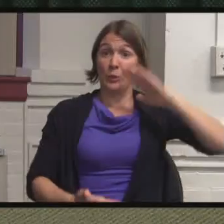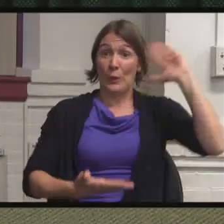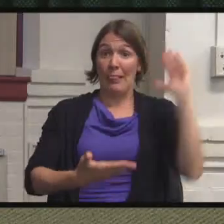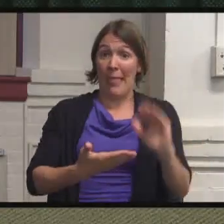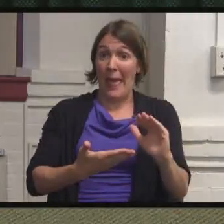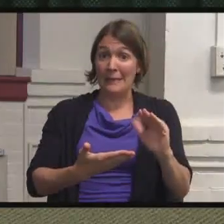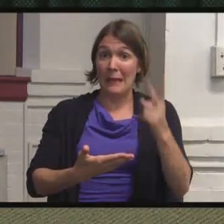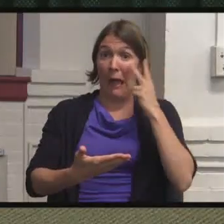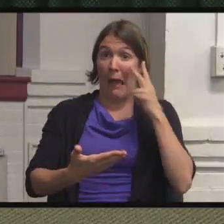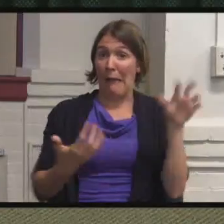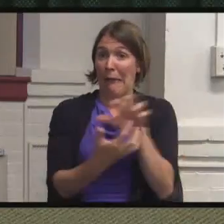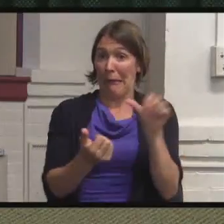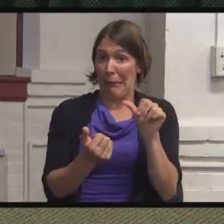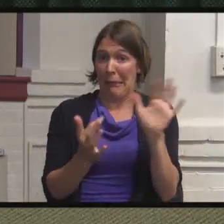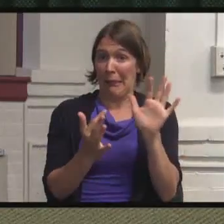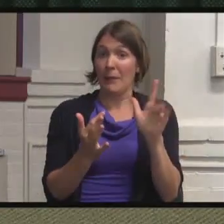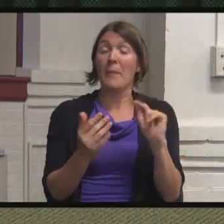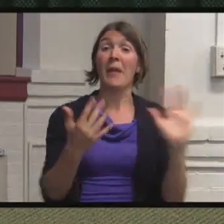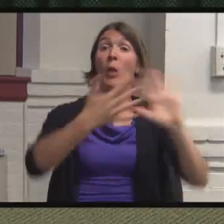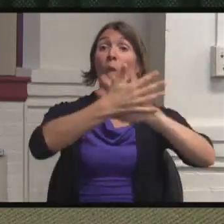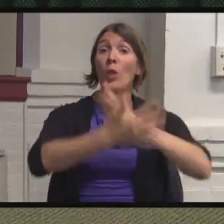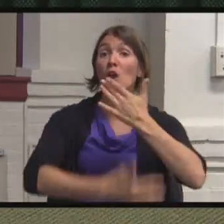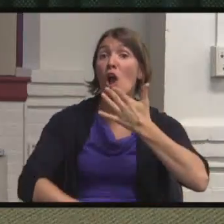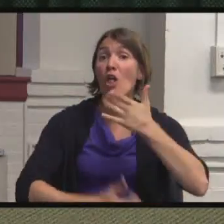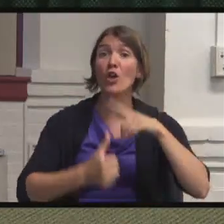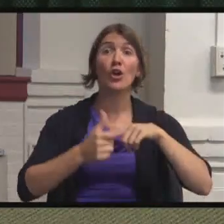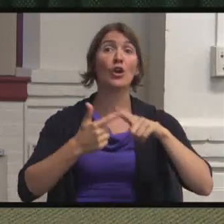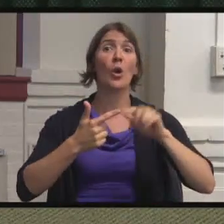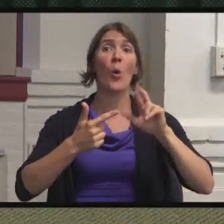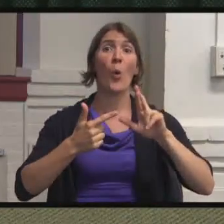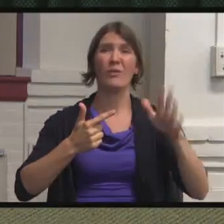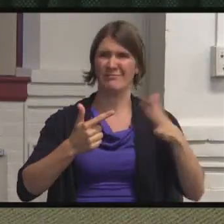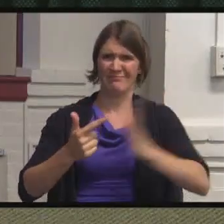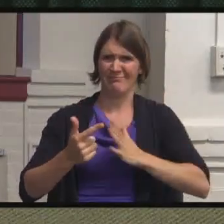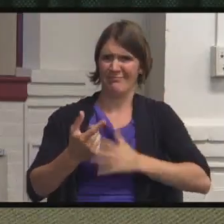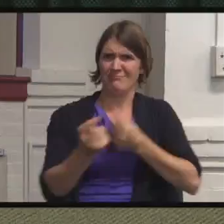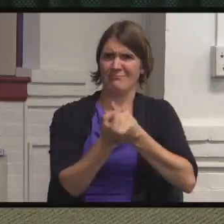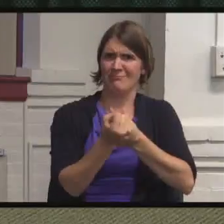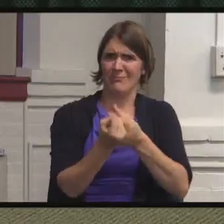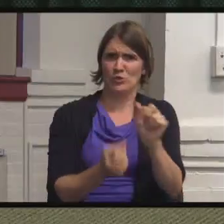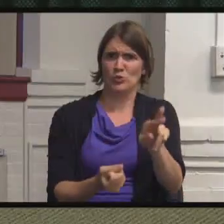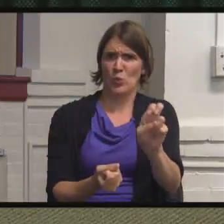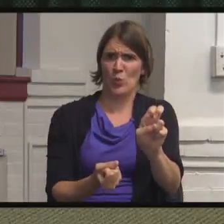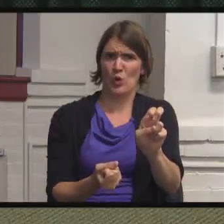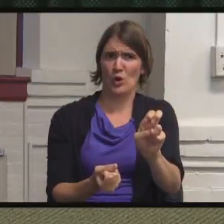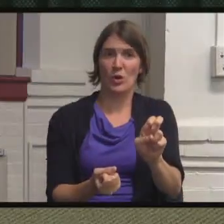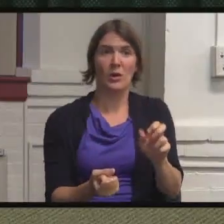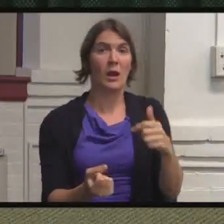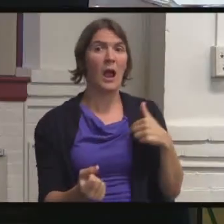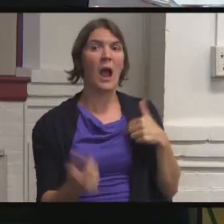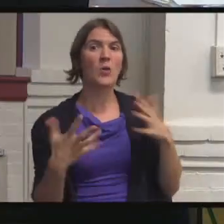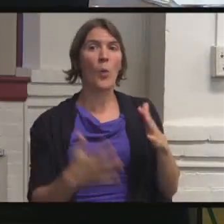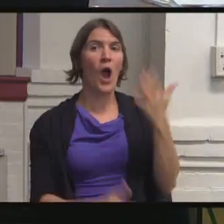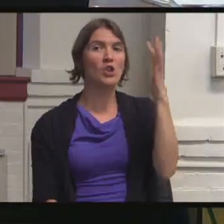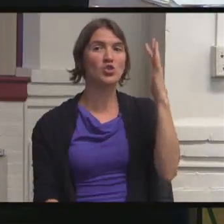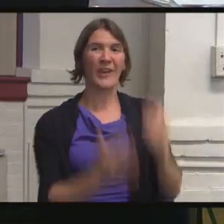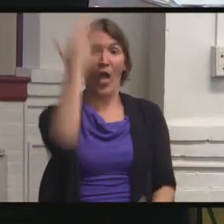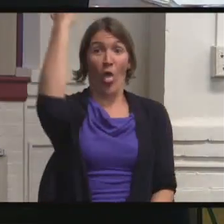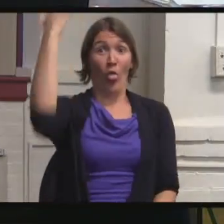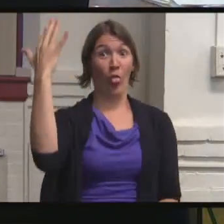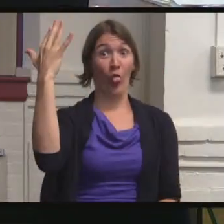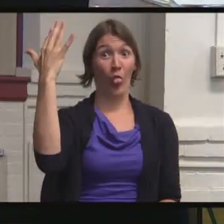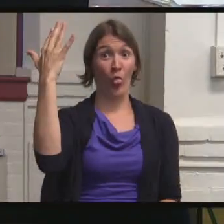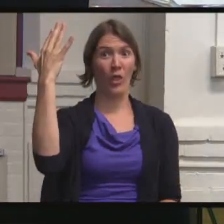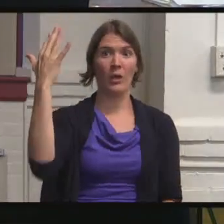you can change the color of it to make it blend in better, you know, I'm all for that. But we do not want a tree at that location the way